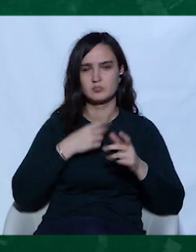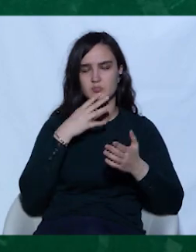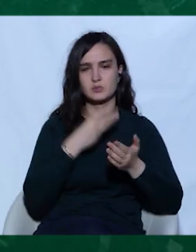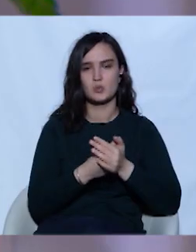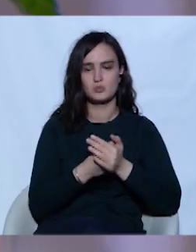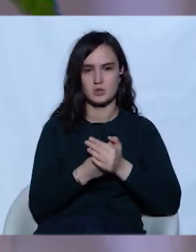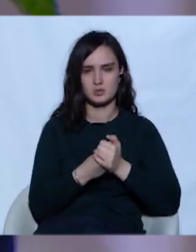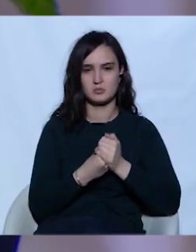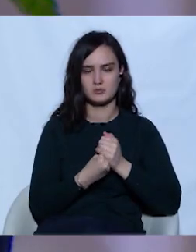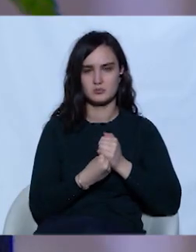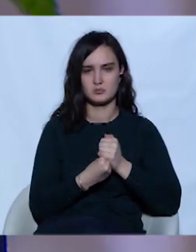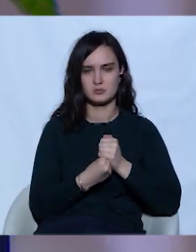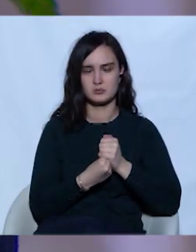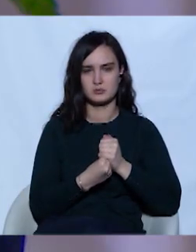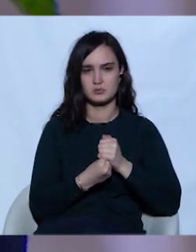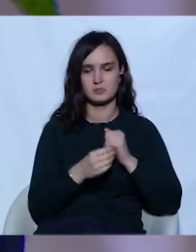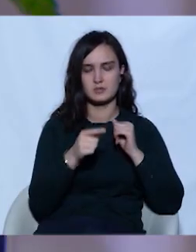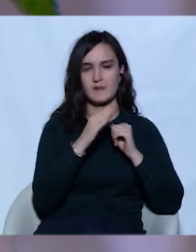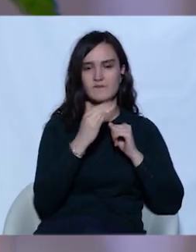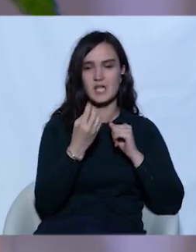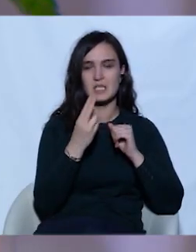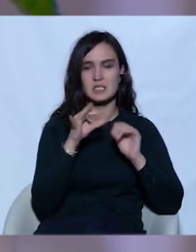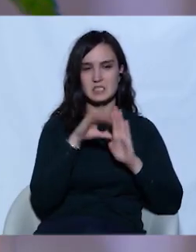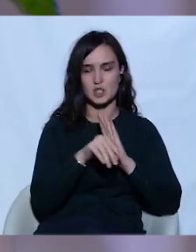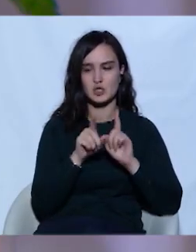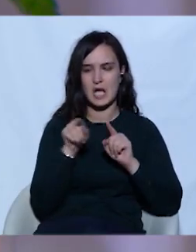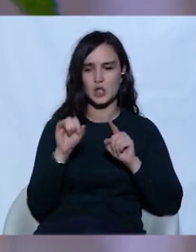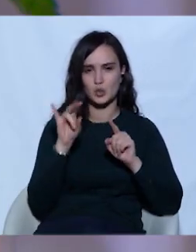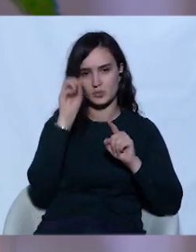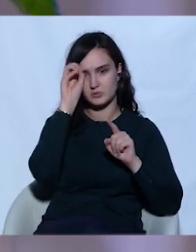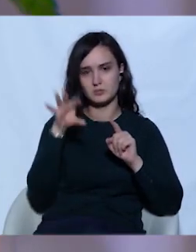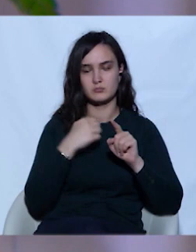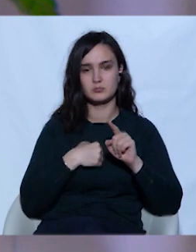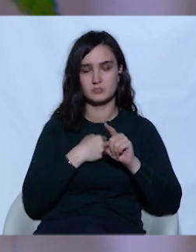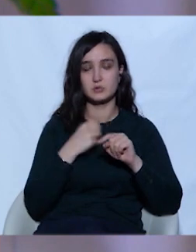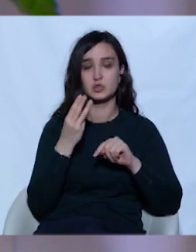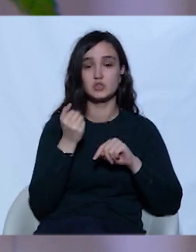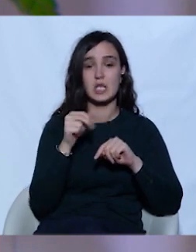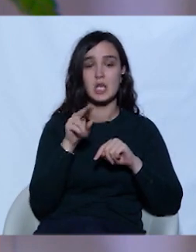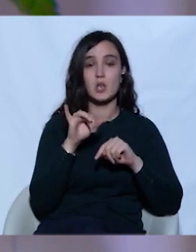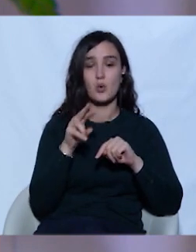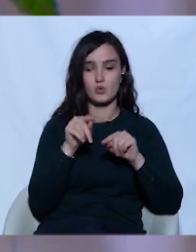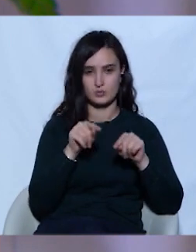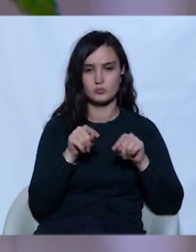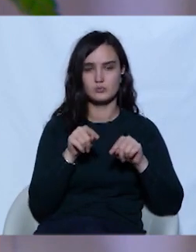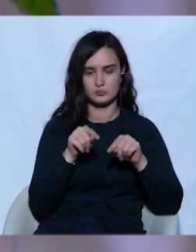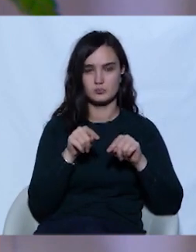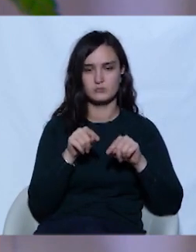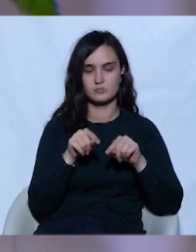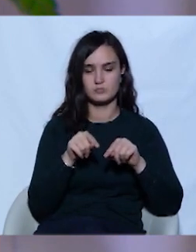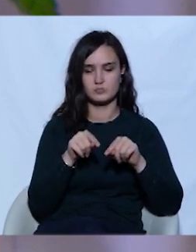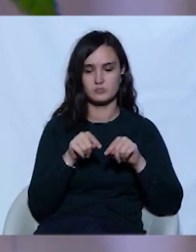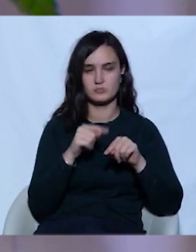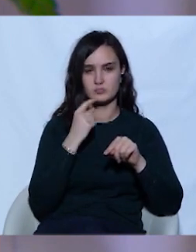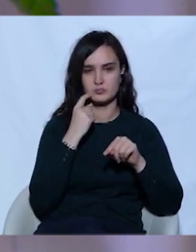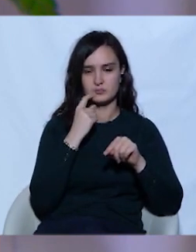perhaps the situation of parenting and childhood is reversed here, with Emma being a kind of parent